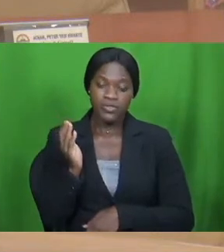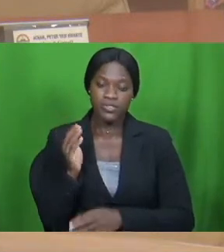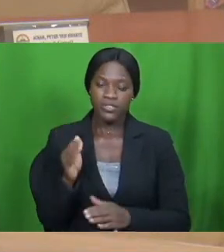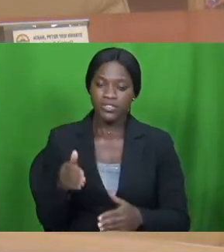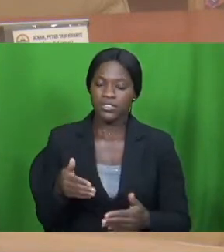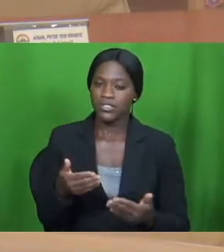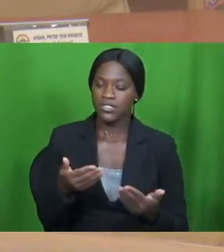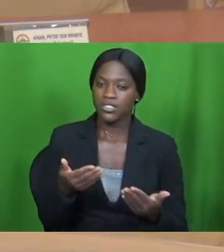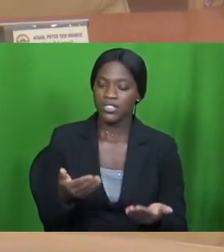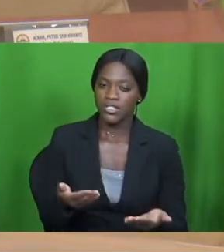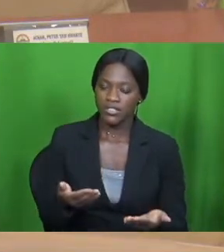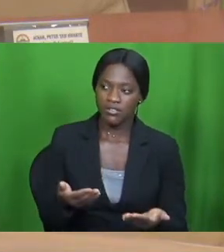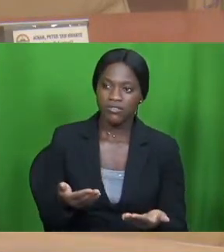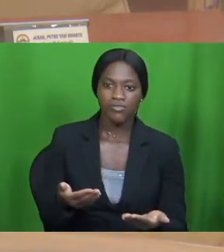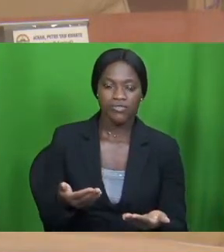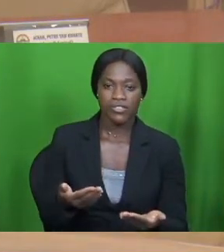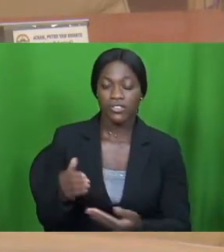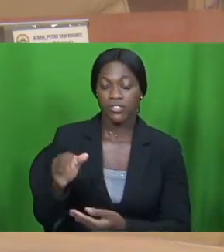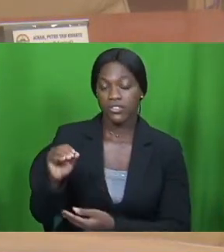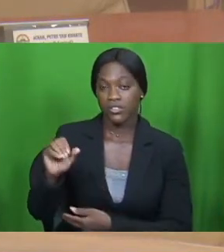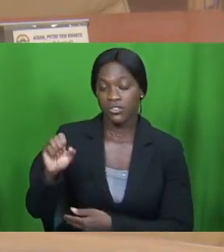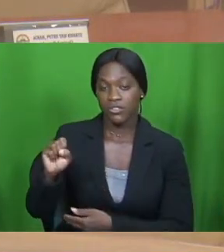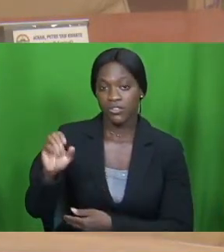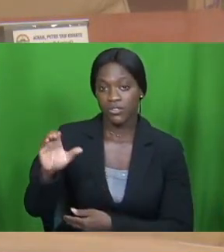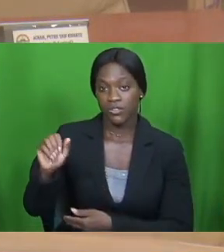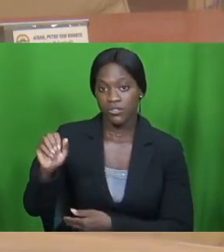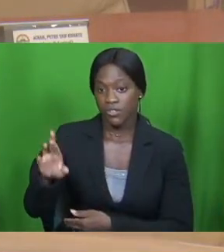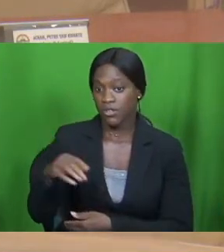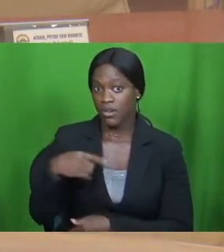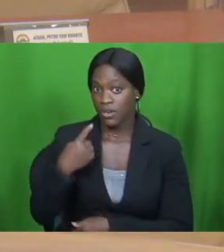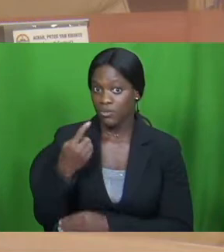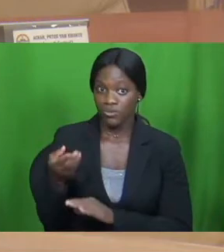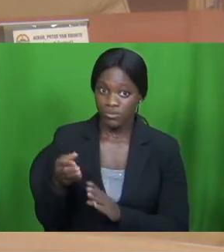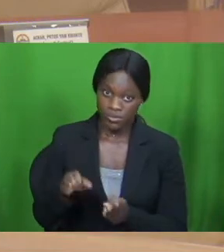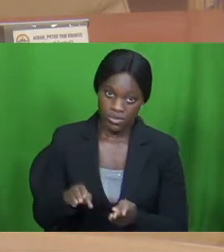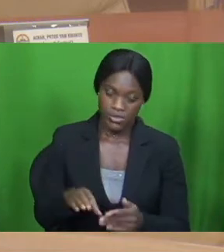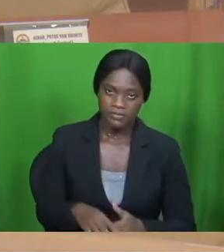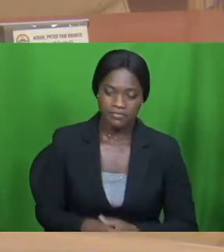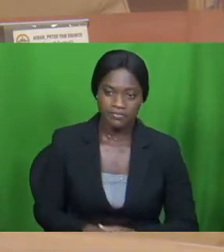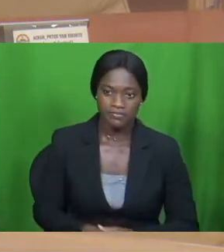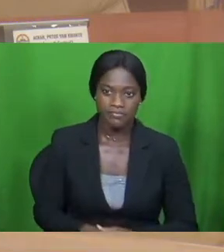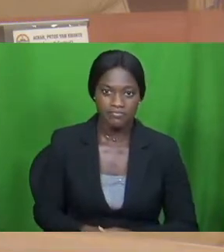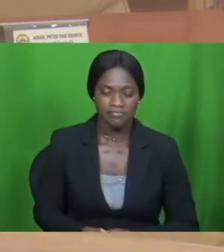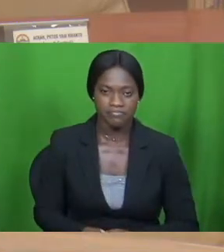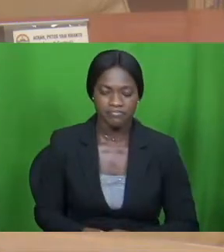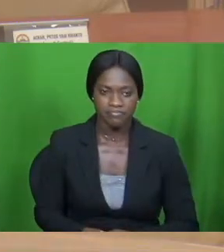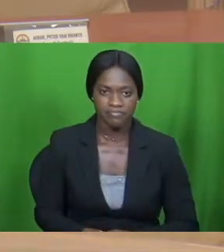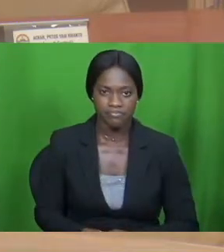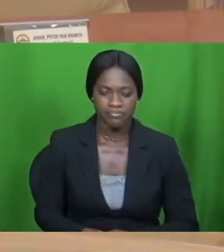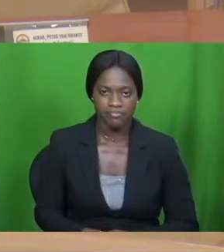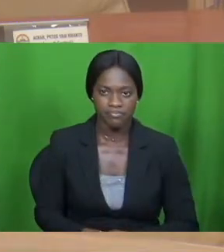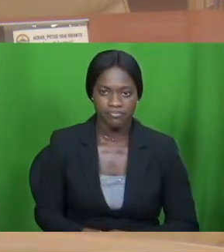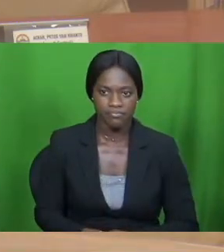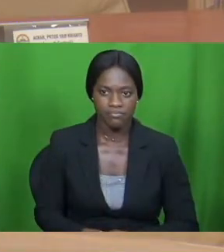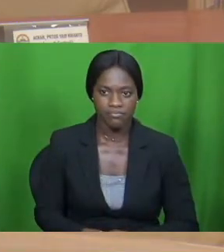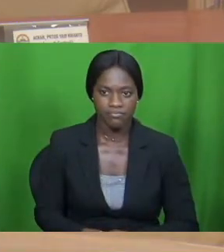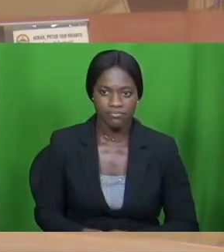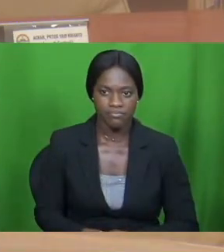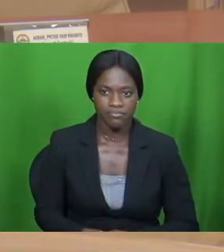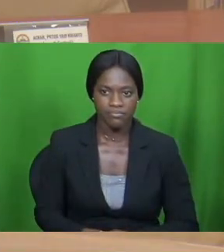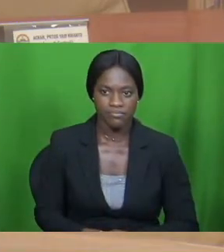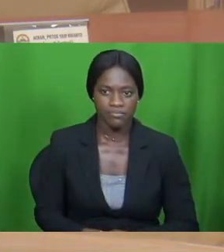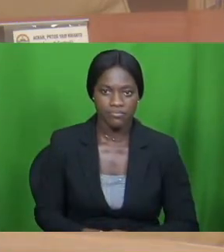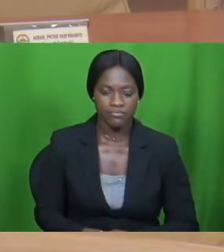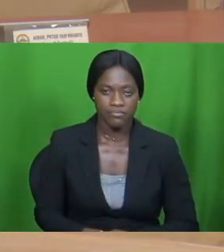His Excellency, the late Emmanuel Oscar Ameodo. even though the Speaker, he did just